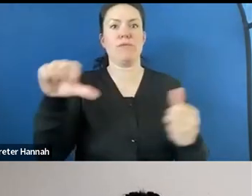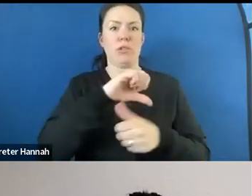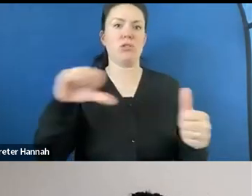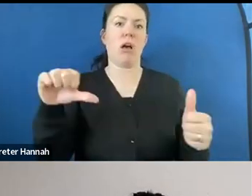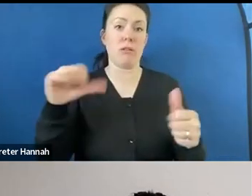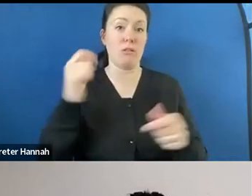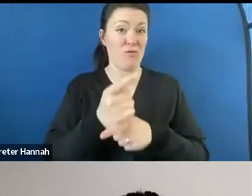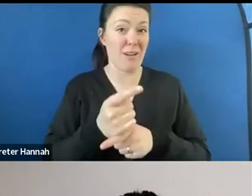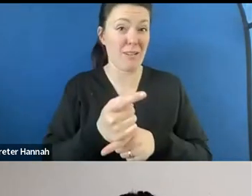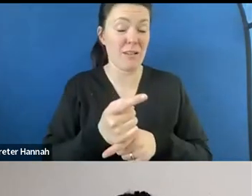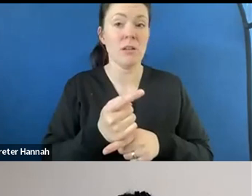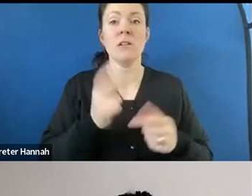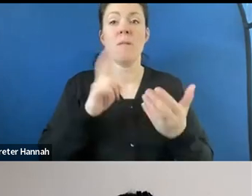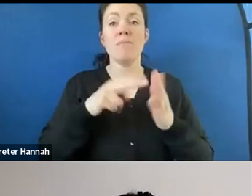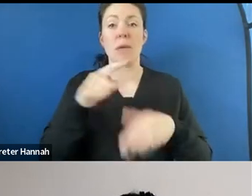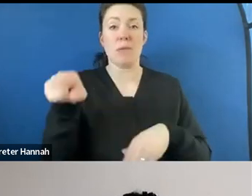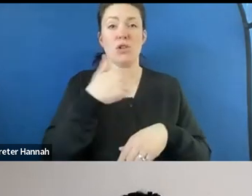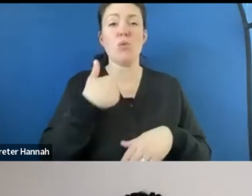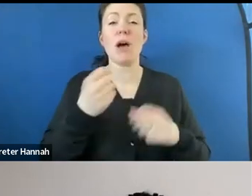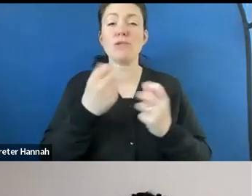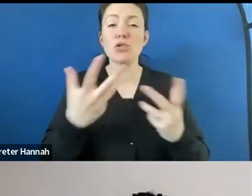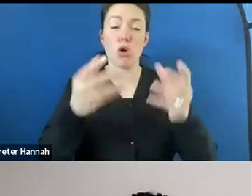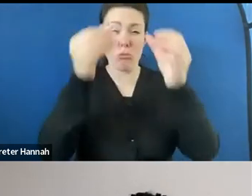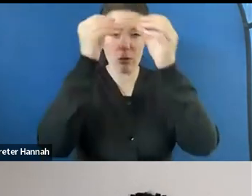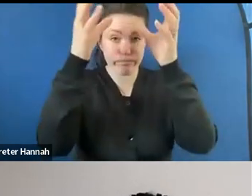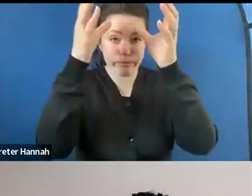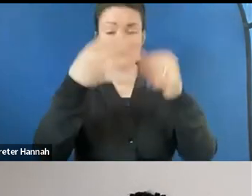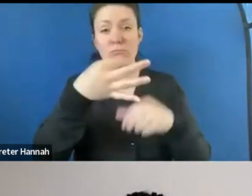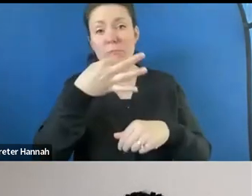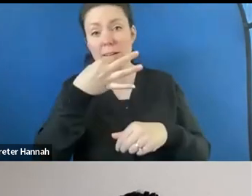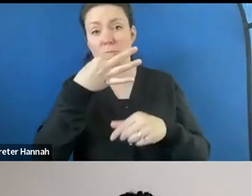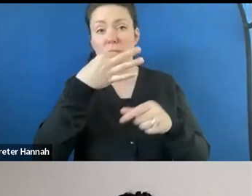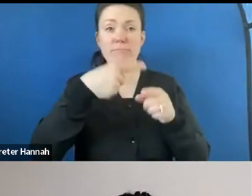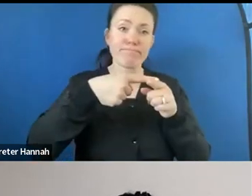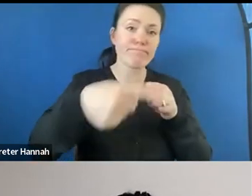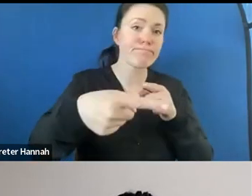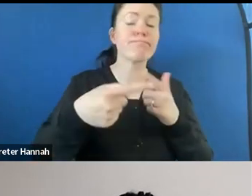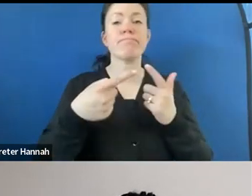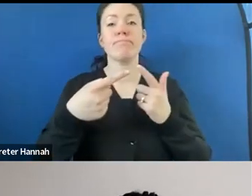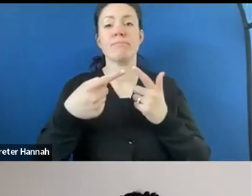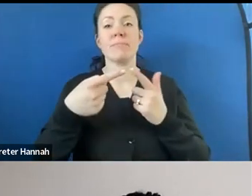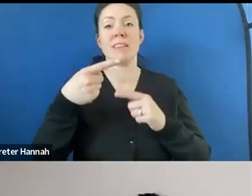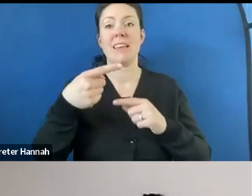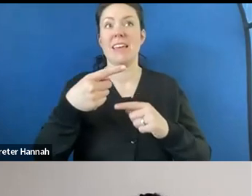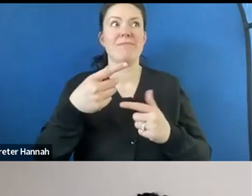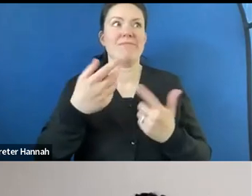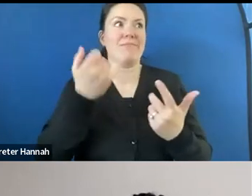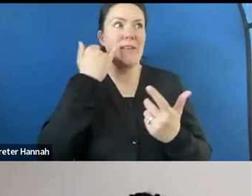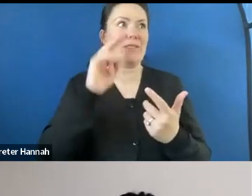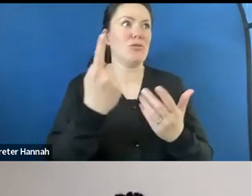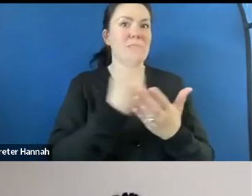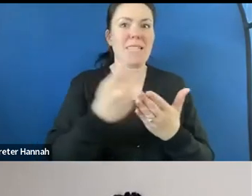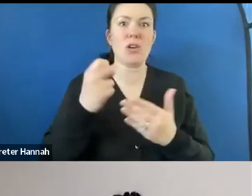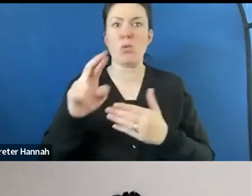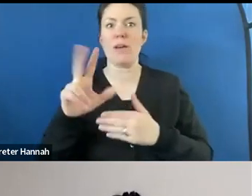Like, you have so much knowledge and expertise, be it this your second week, or if you've been doing this for, you